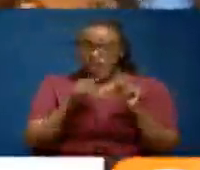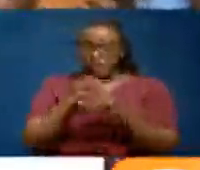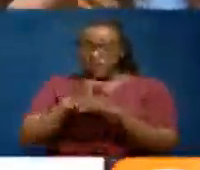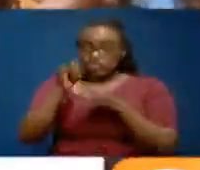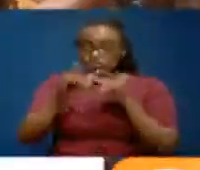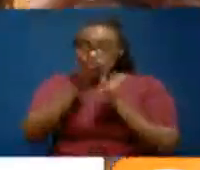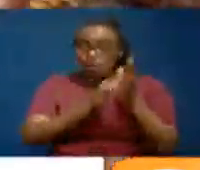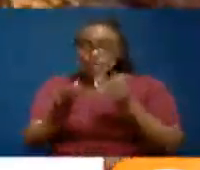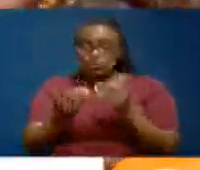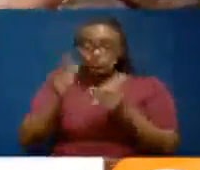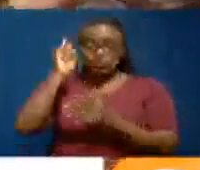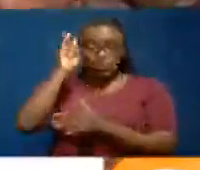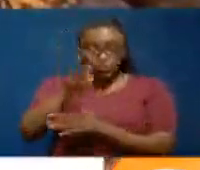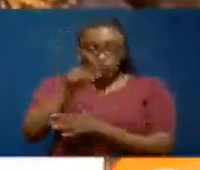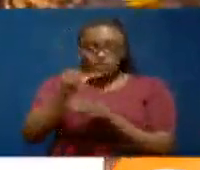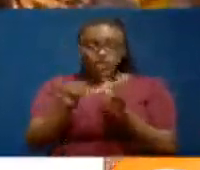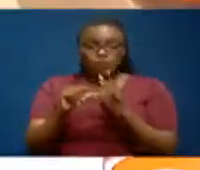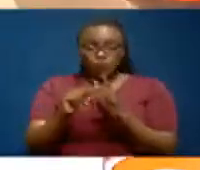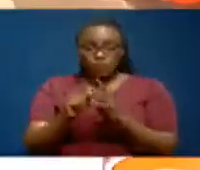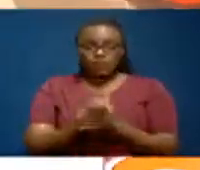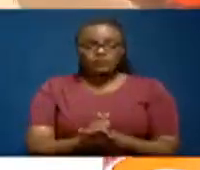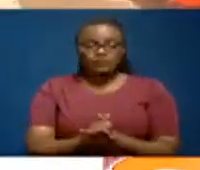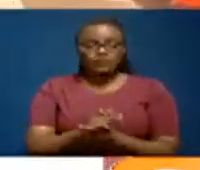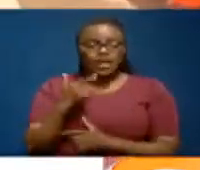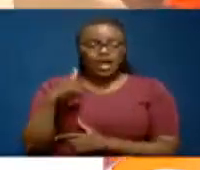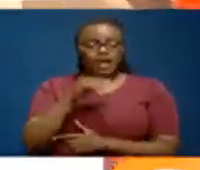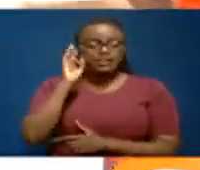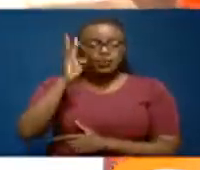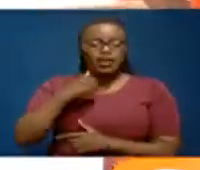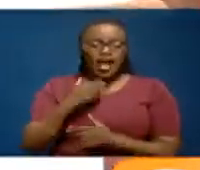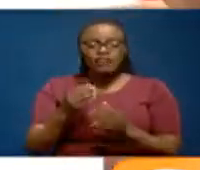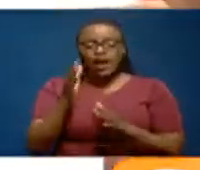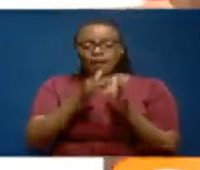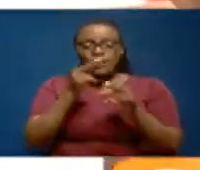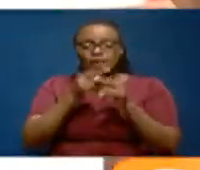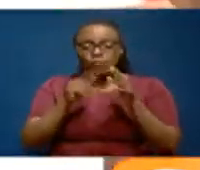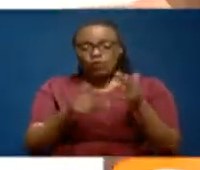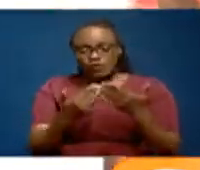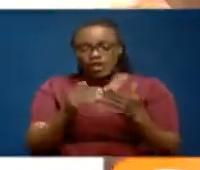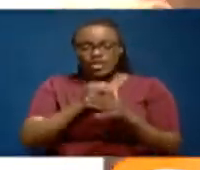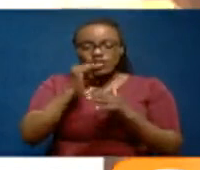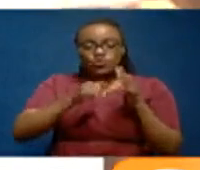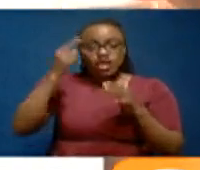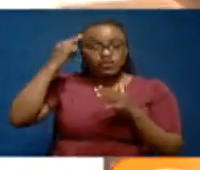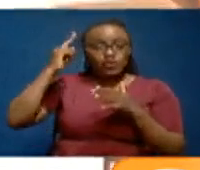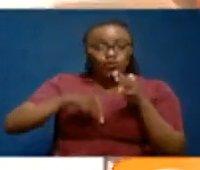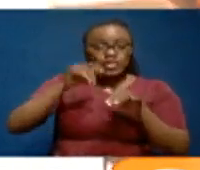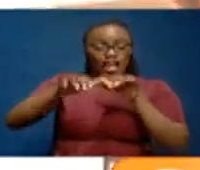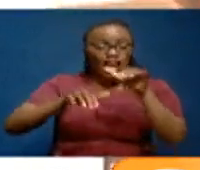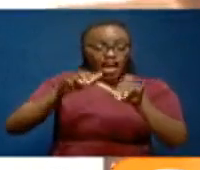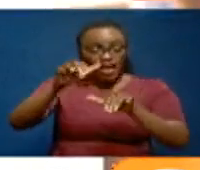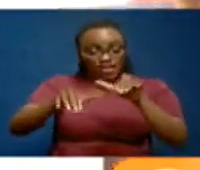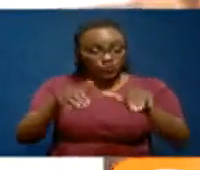plan is the solution to the perennial problem. So sisi tunaleta mpango inaitwa bima ya mfugo,